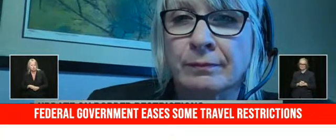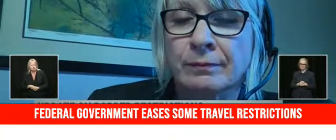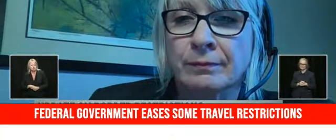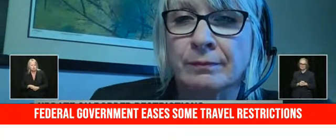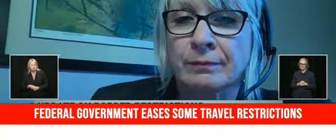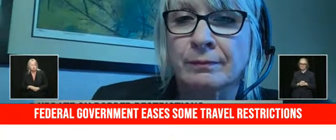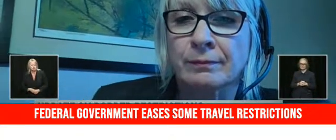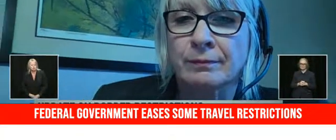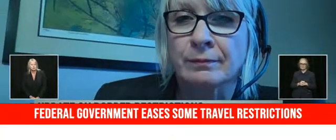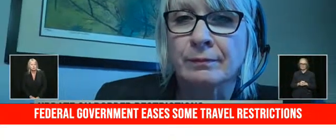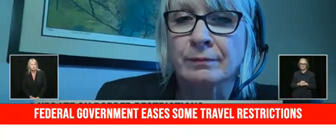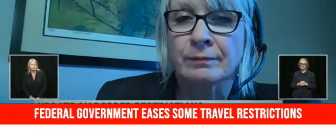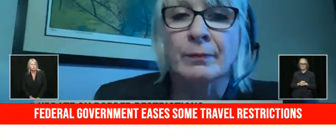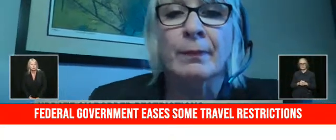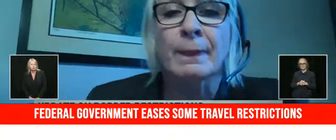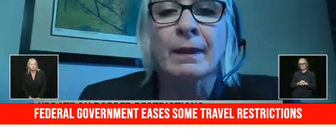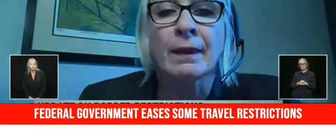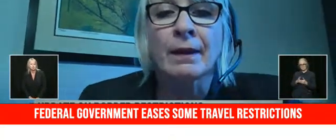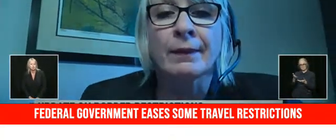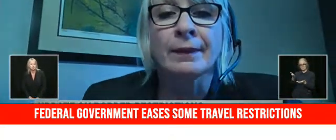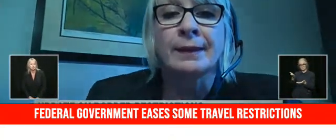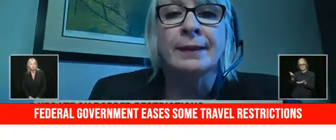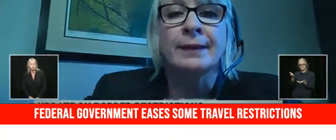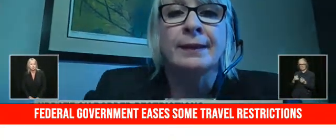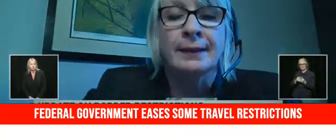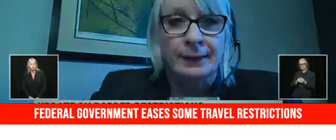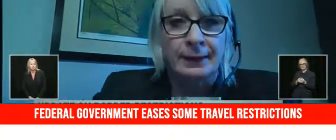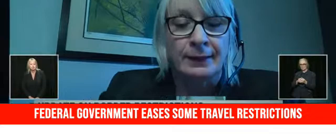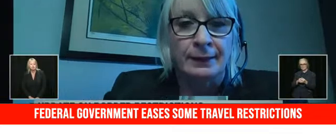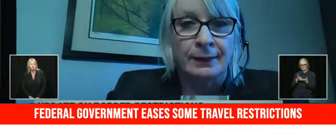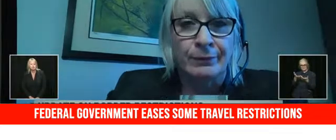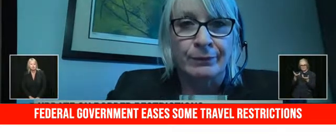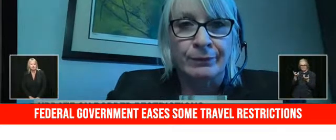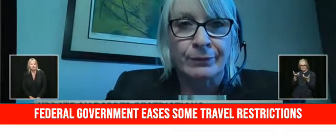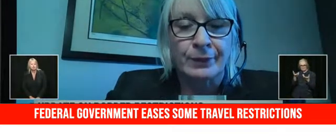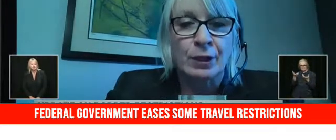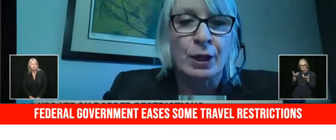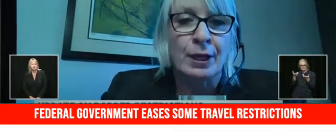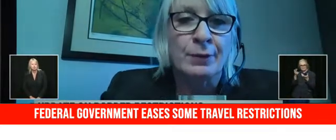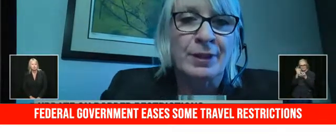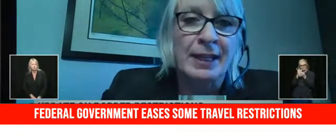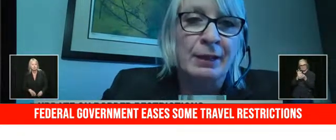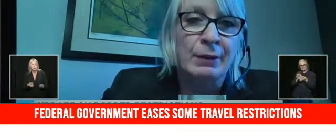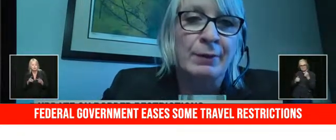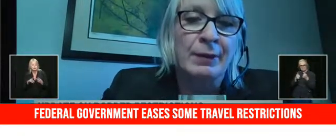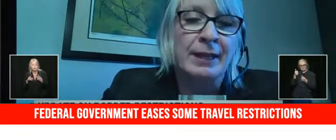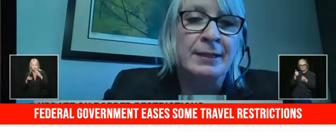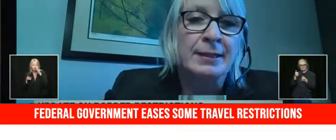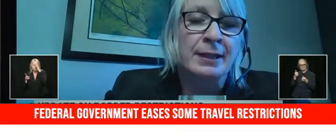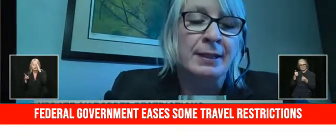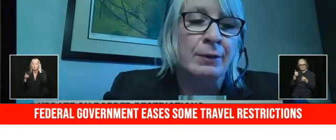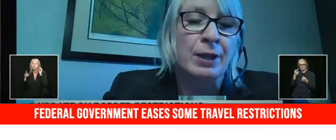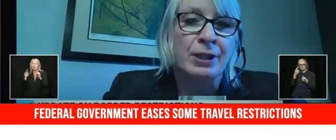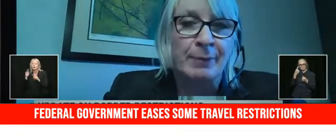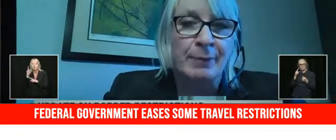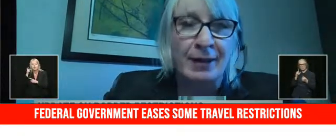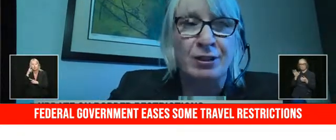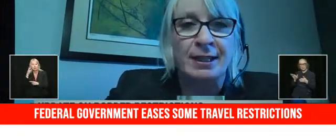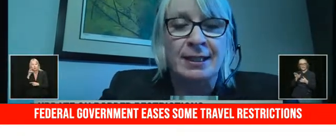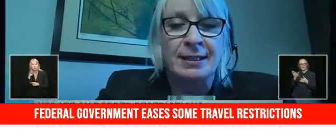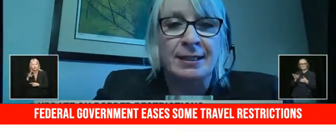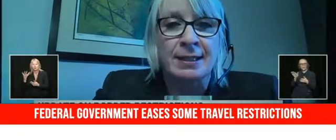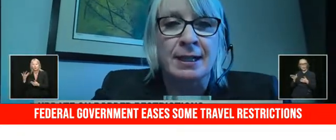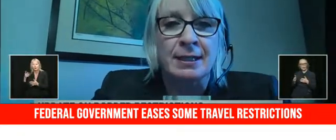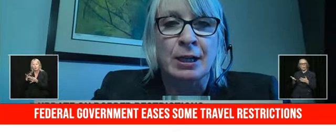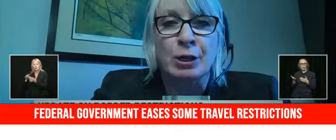Sorry, Minister Haidu, if you wanted to follow up on compassionate cases. Thank you, Marie. And on